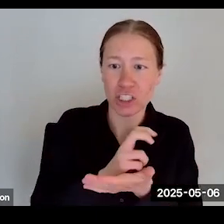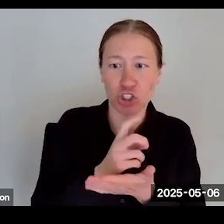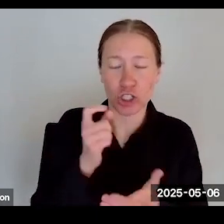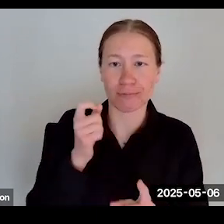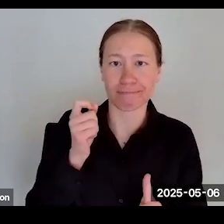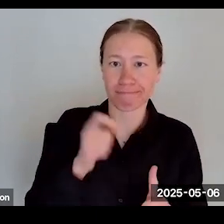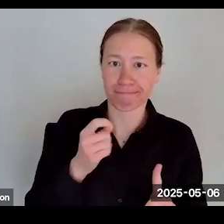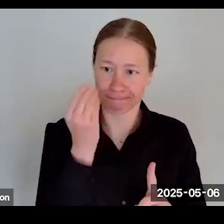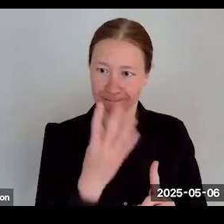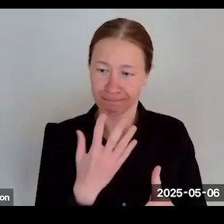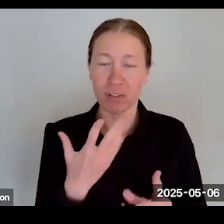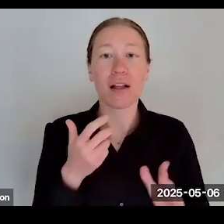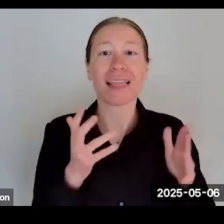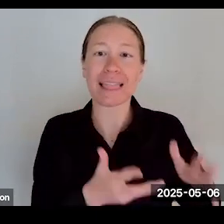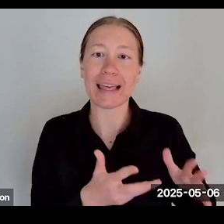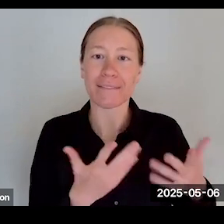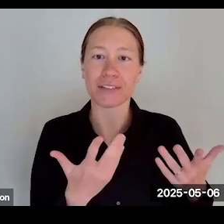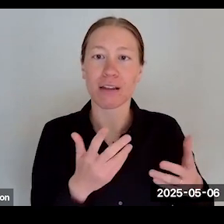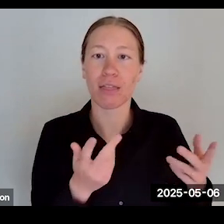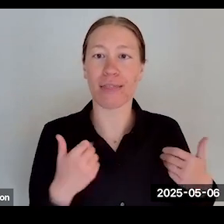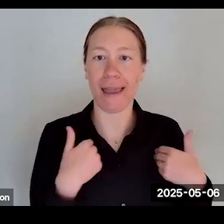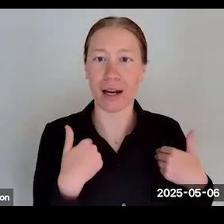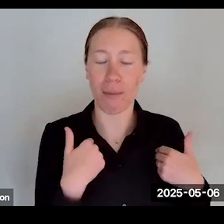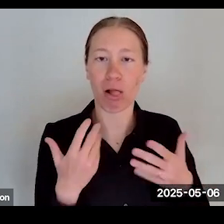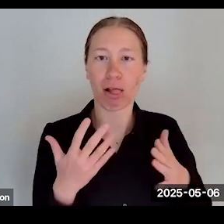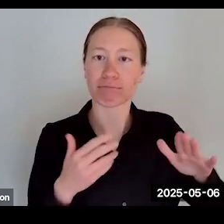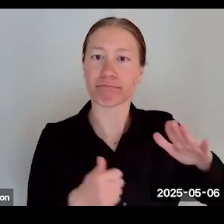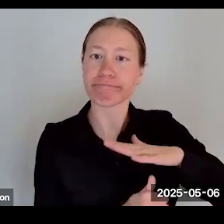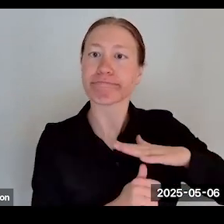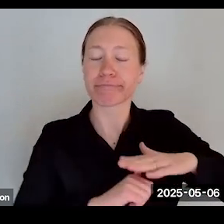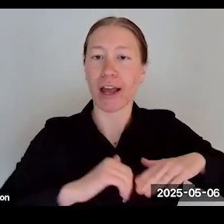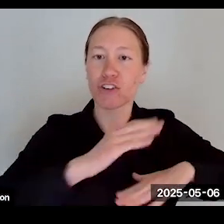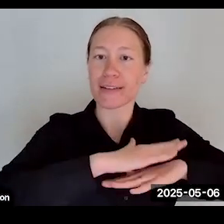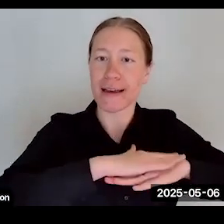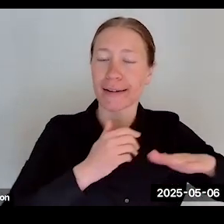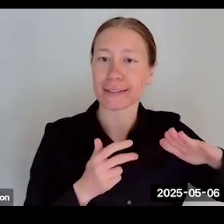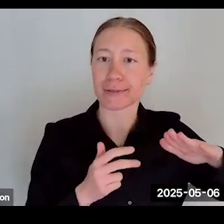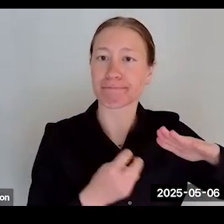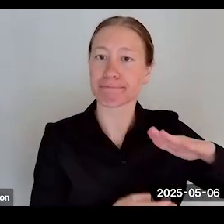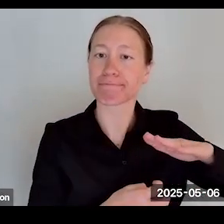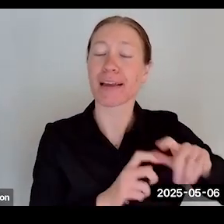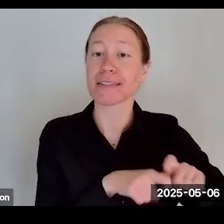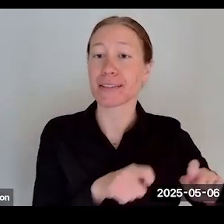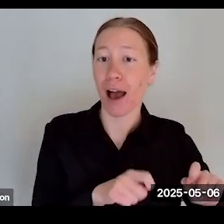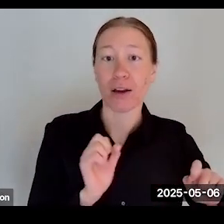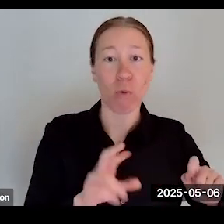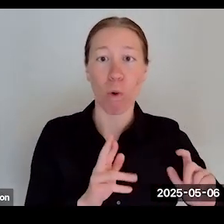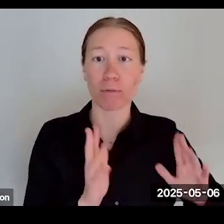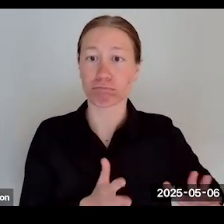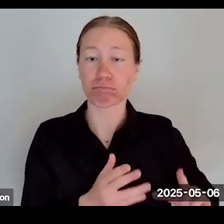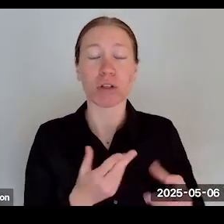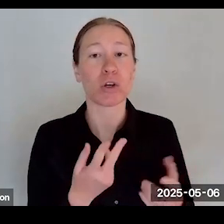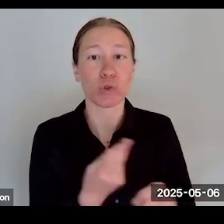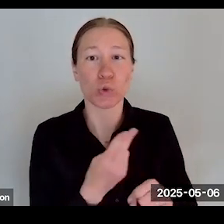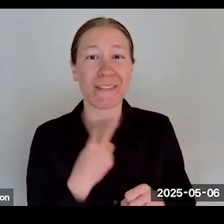under their desk while they're escorting a patient into an exam room. The animal can be tethered under the desk or can be signaled using the